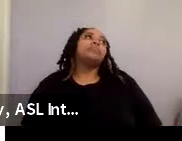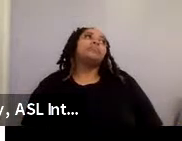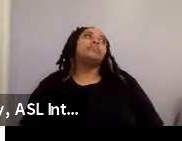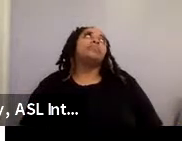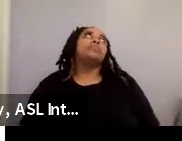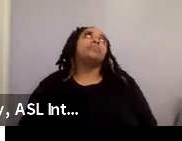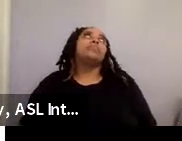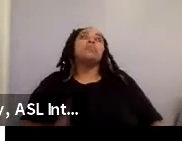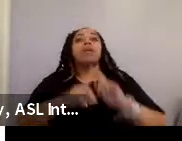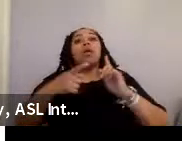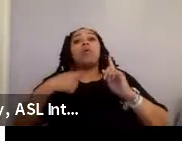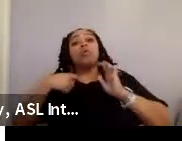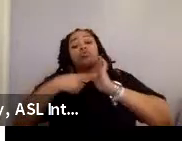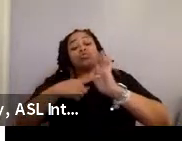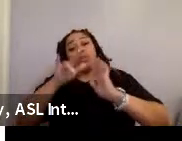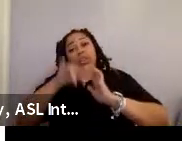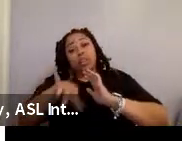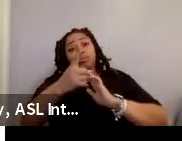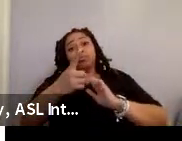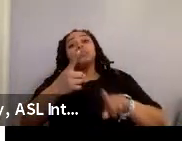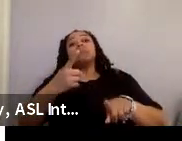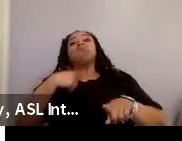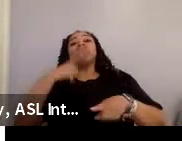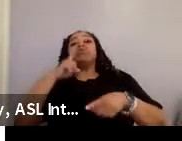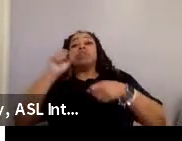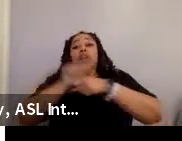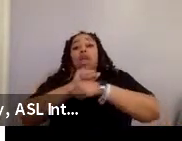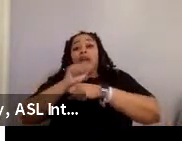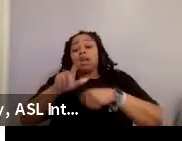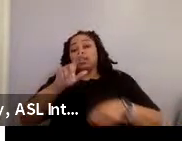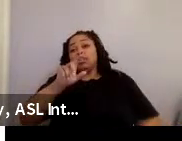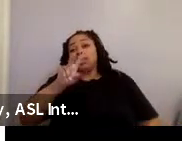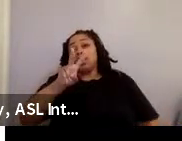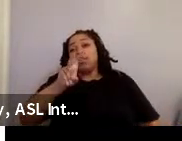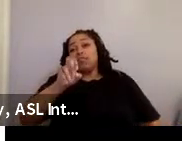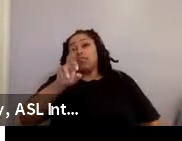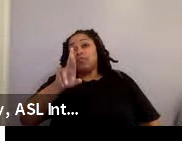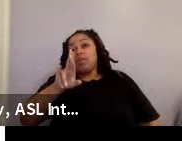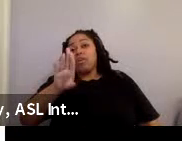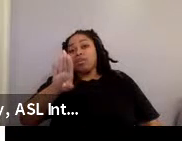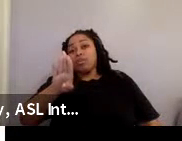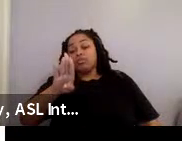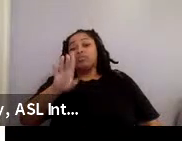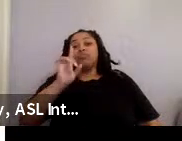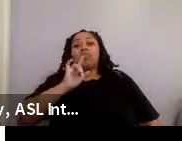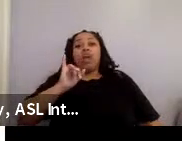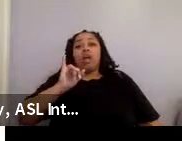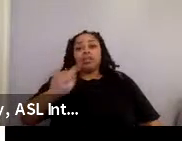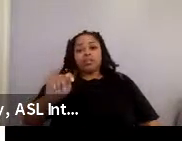on this slide is that if you look at the action verbs from that Klinger-Cohen definition of IT,